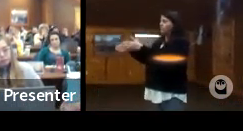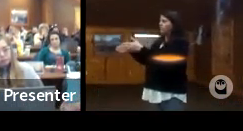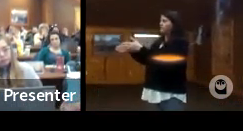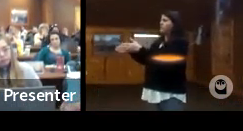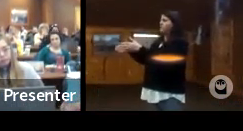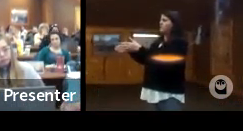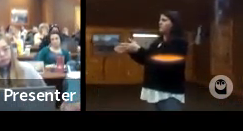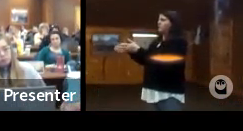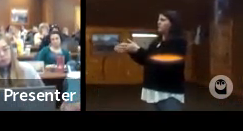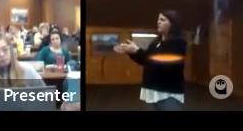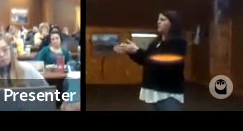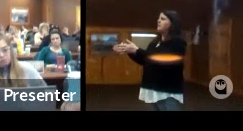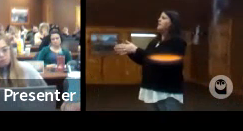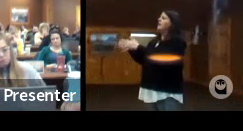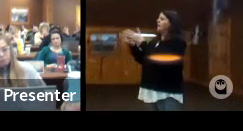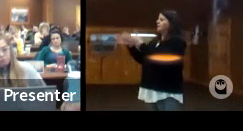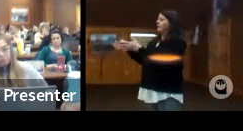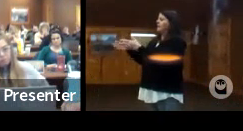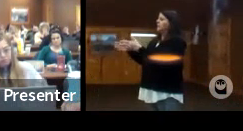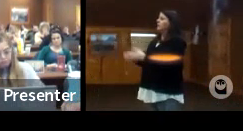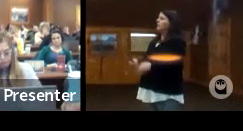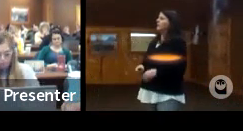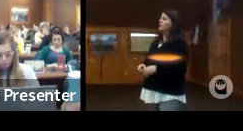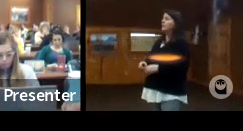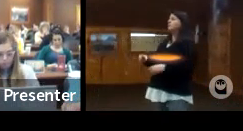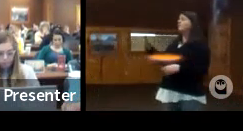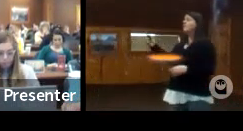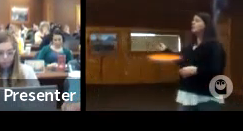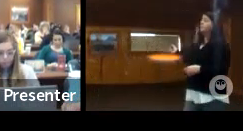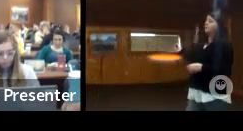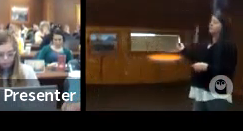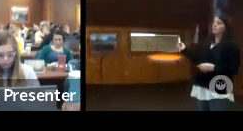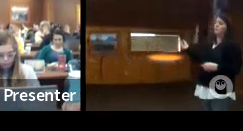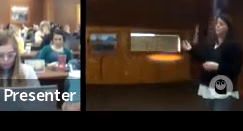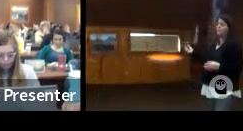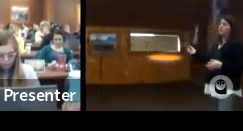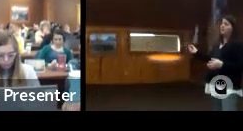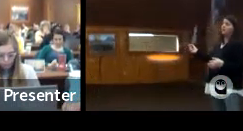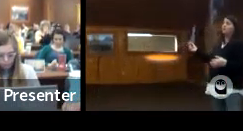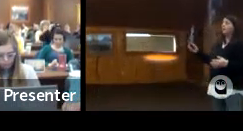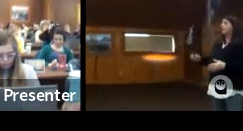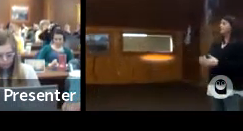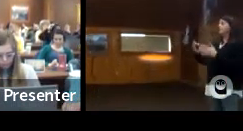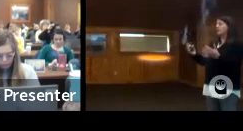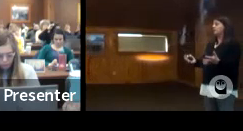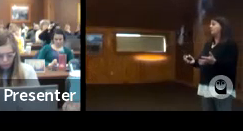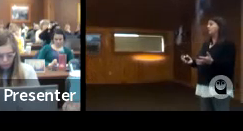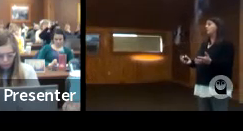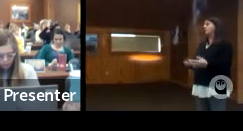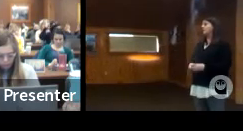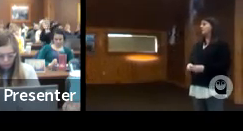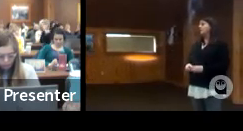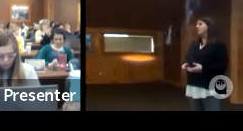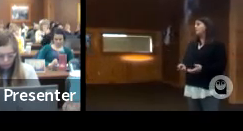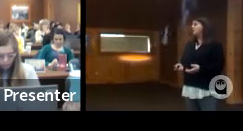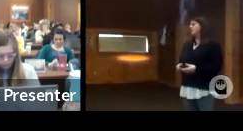on this is what the focus of the testimony will be, and keep it in there. If defense opens the door, then that's a